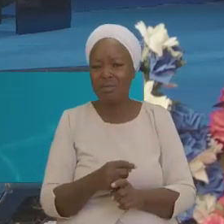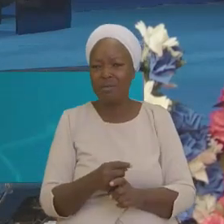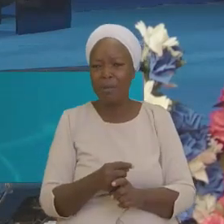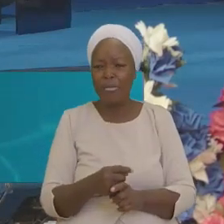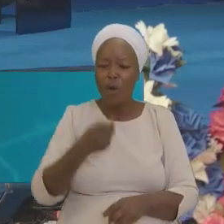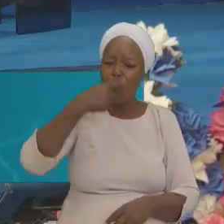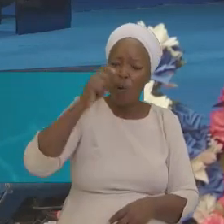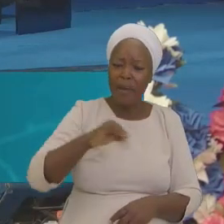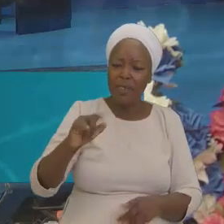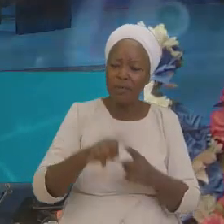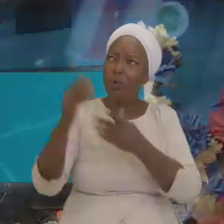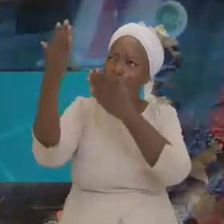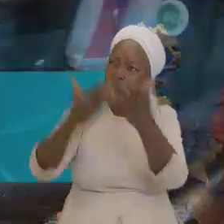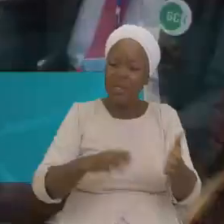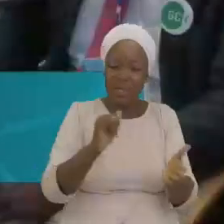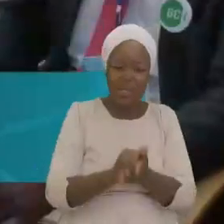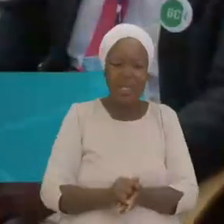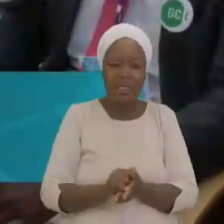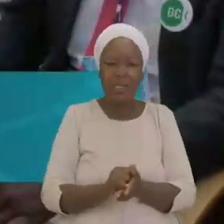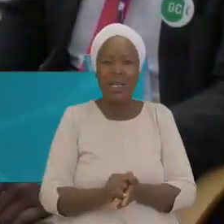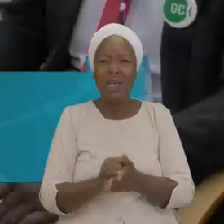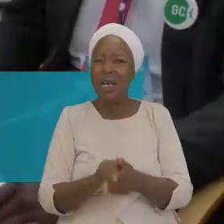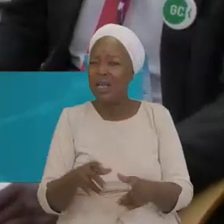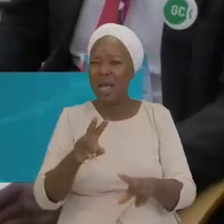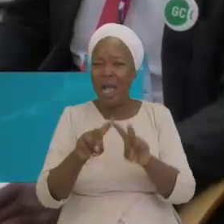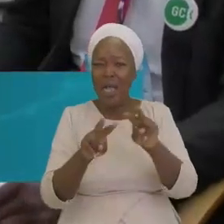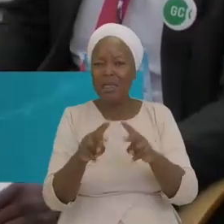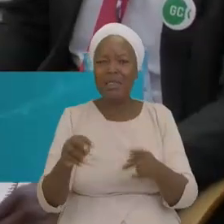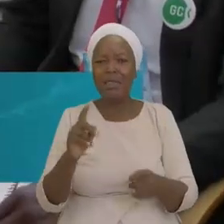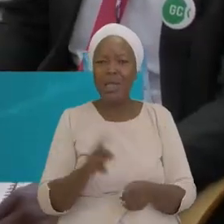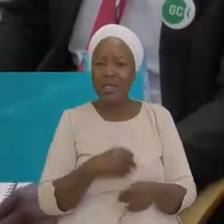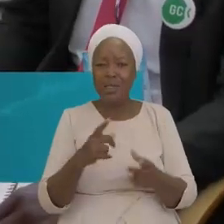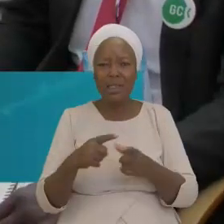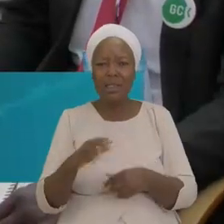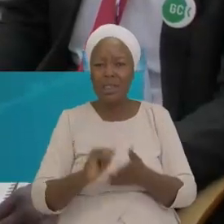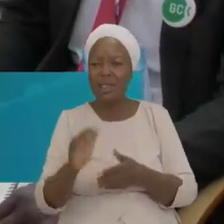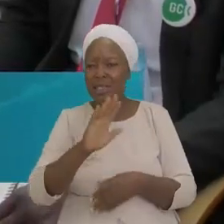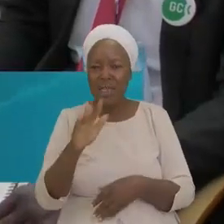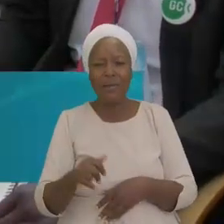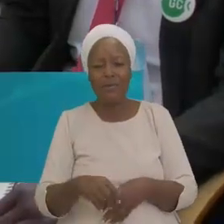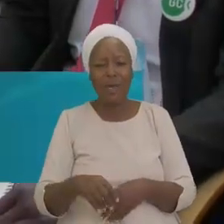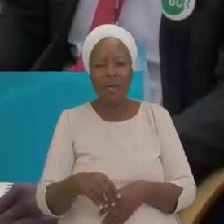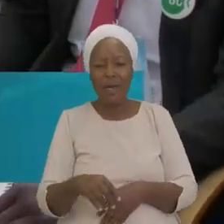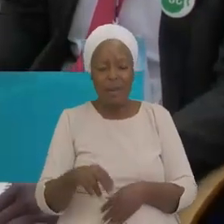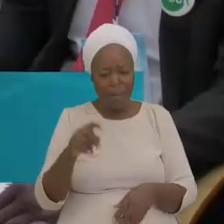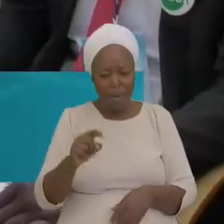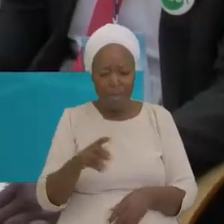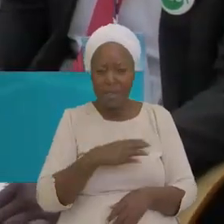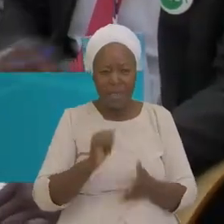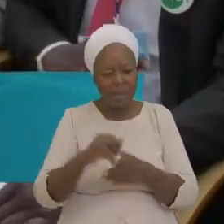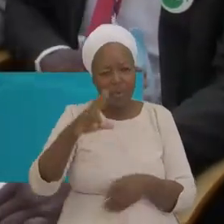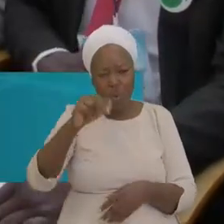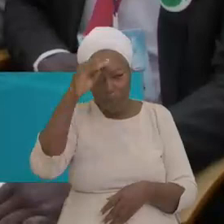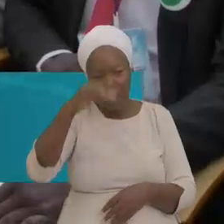Commanding to bring that ass that never man had sat upon. Who is this?